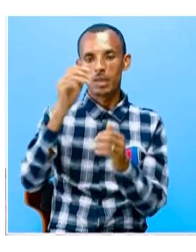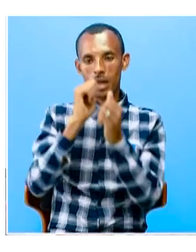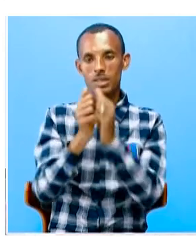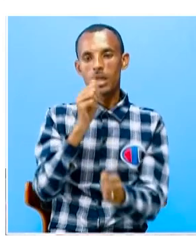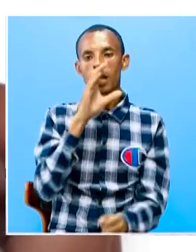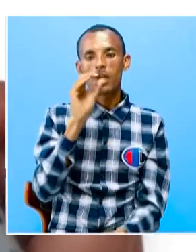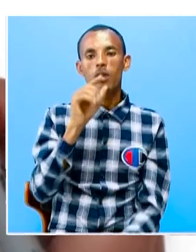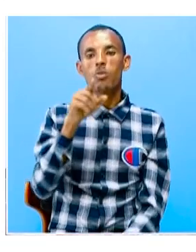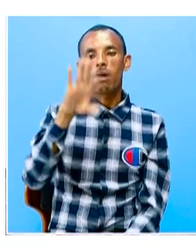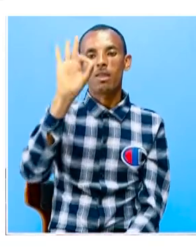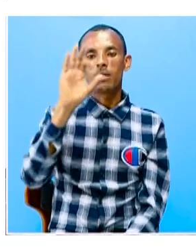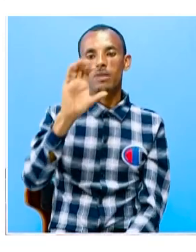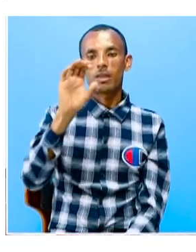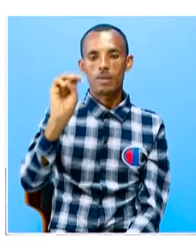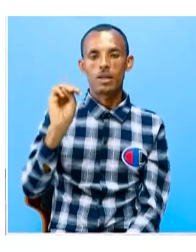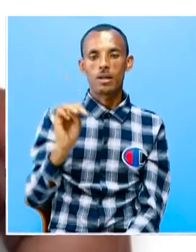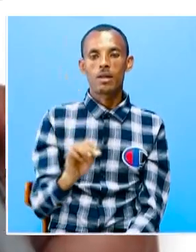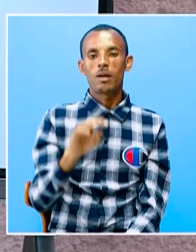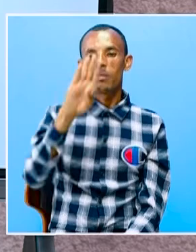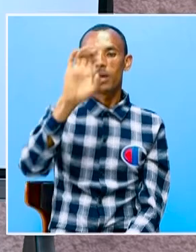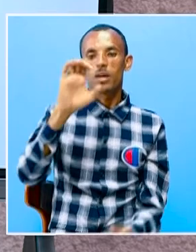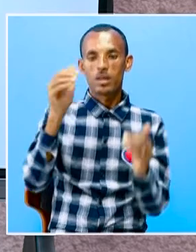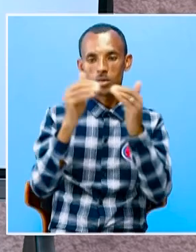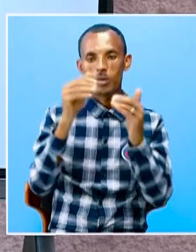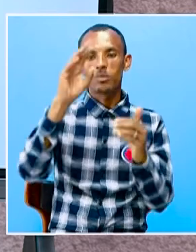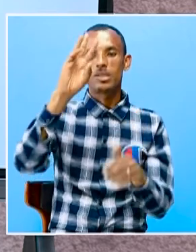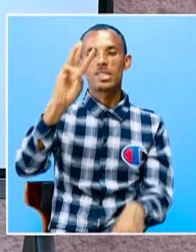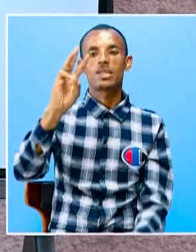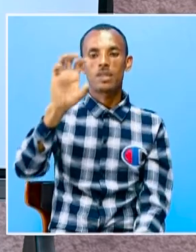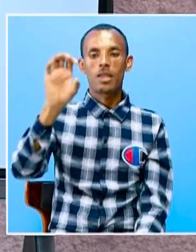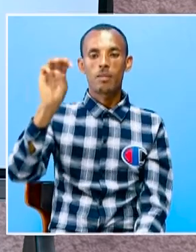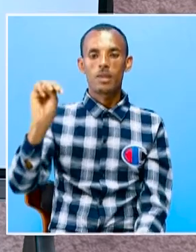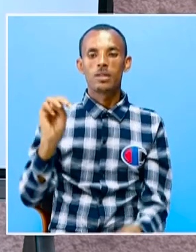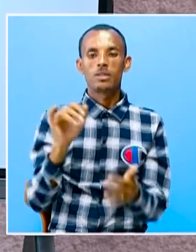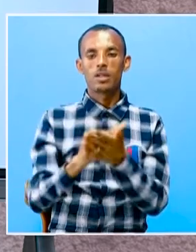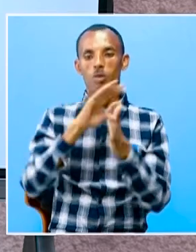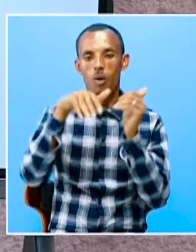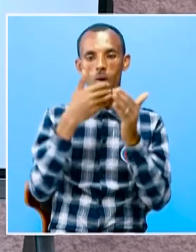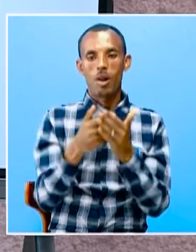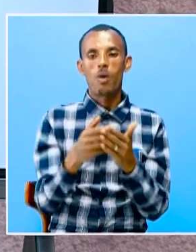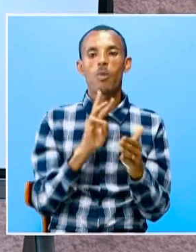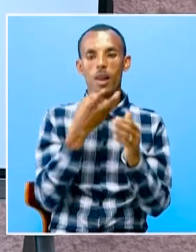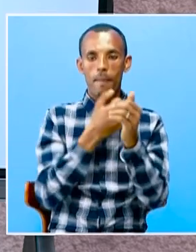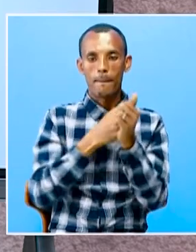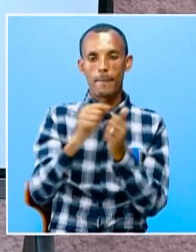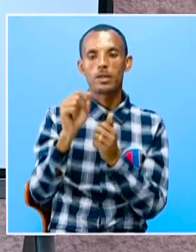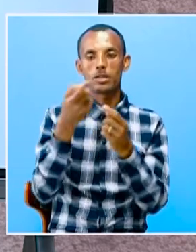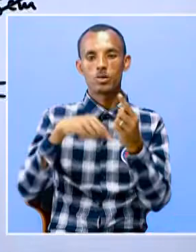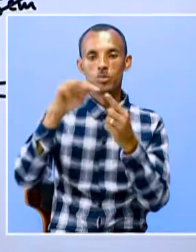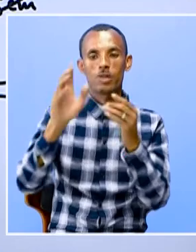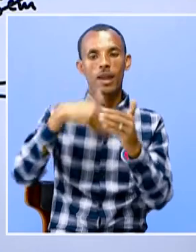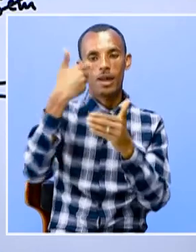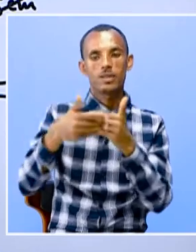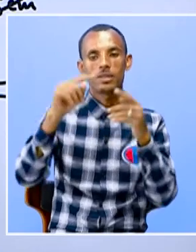have BE will be this 6 centimeter. That's it. Now we will proceed to the